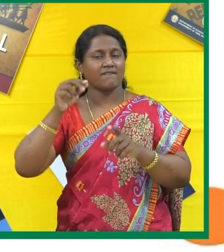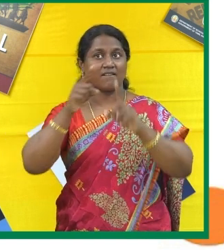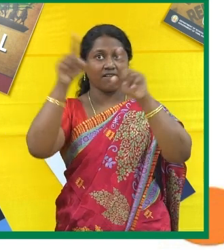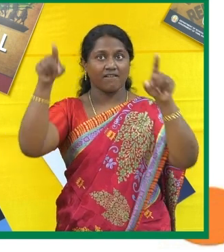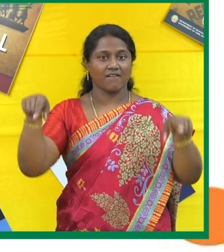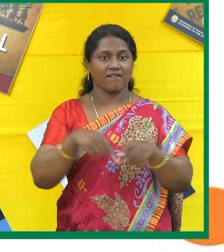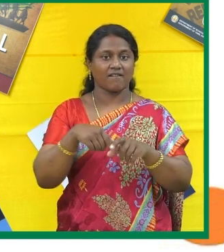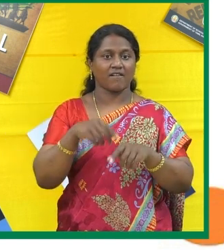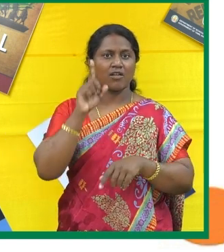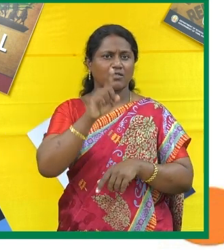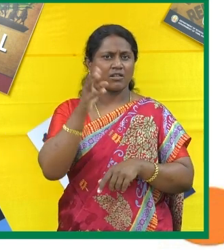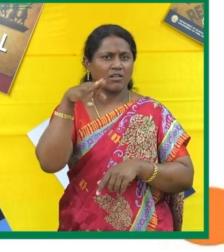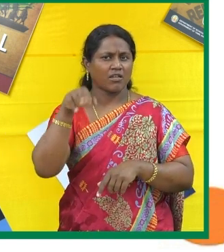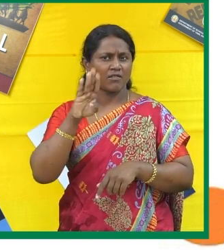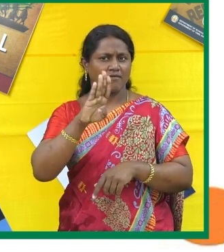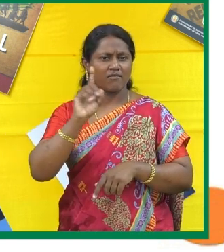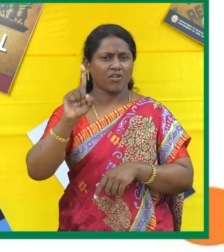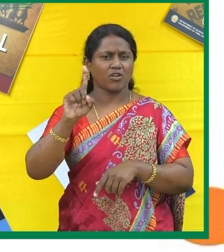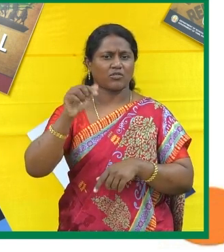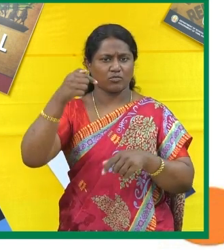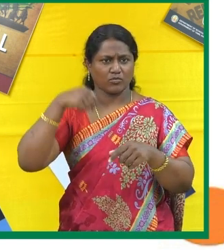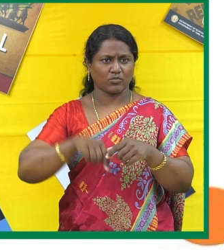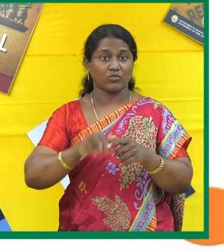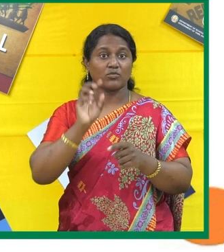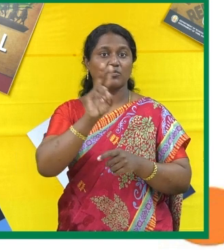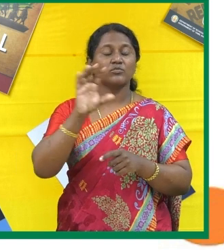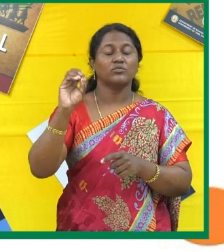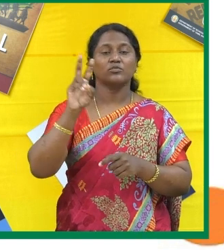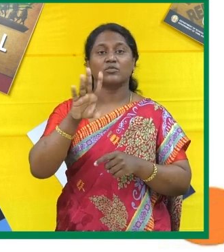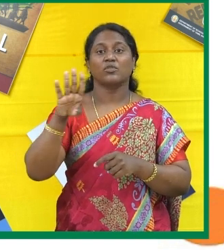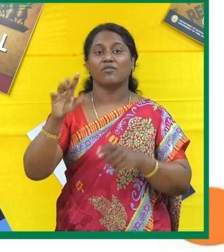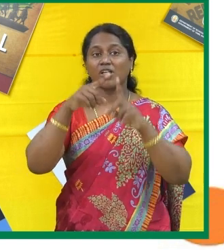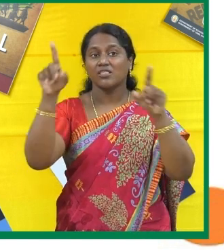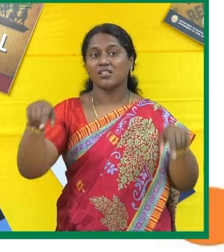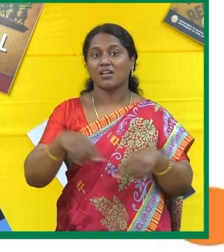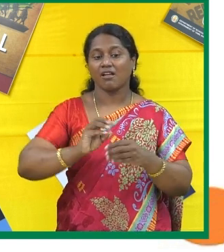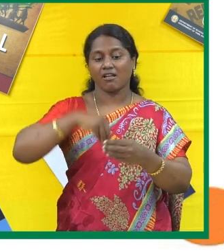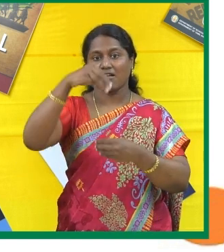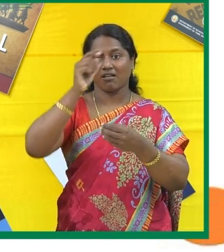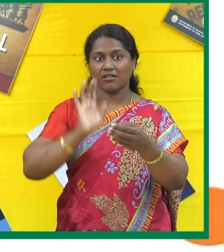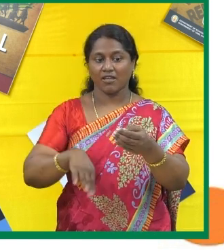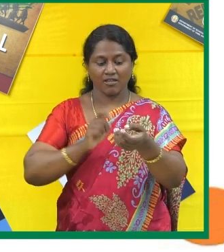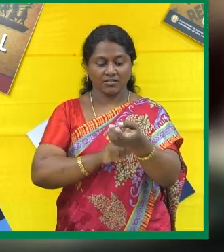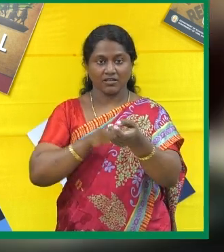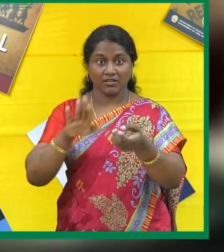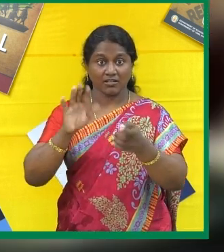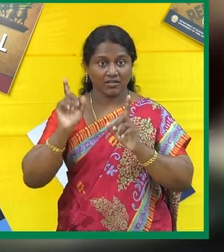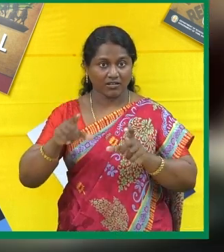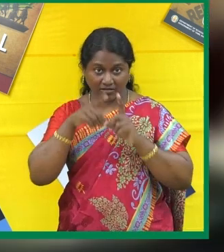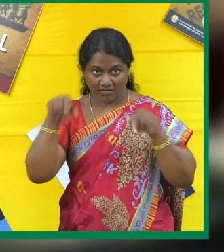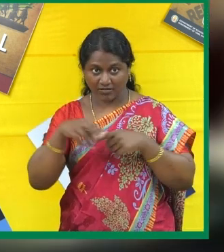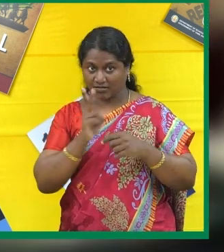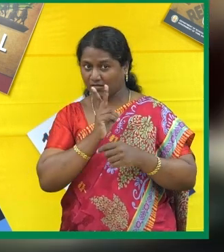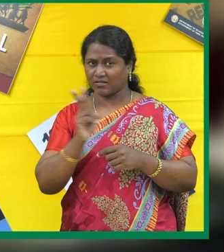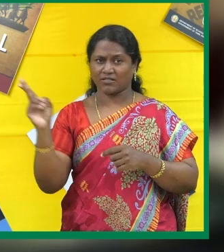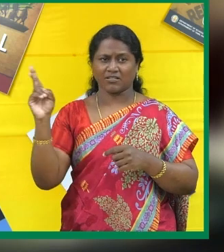given 1941 to 2024. Then calendar is here. The time clock also here. It shows about